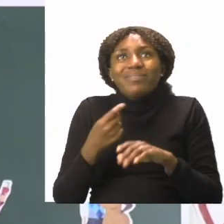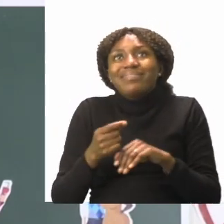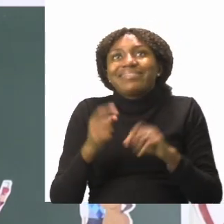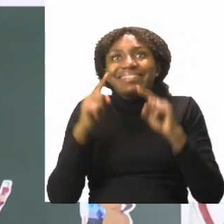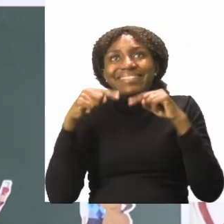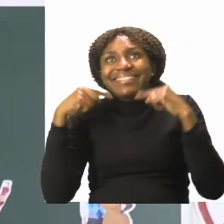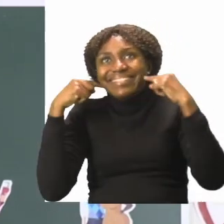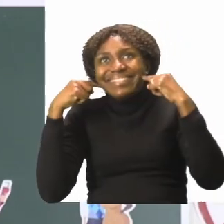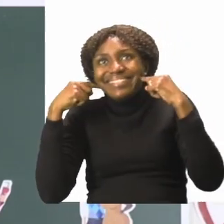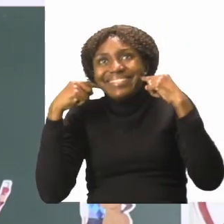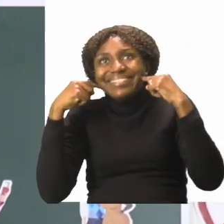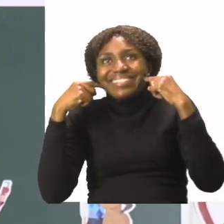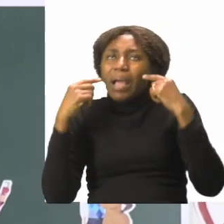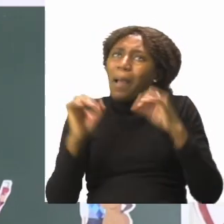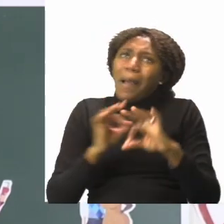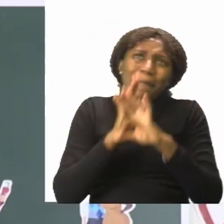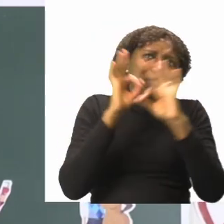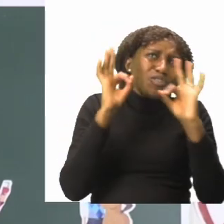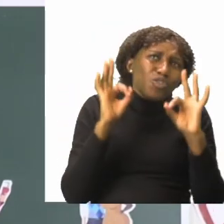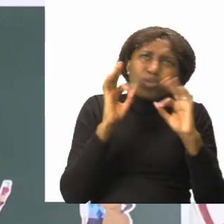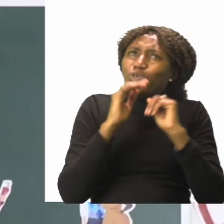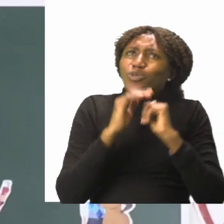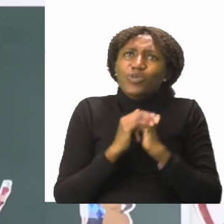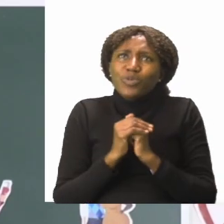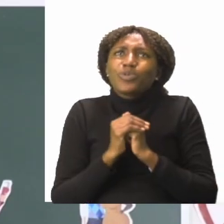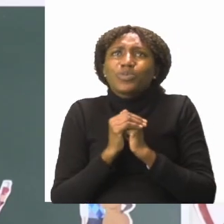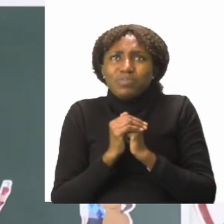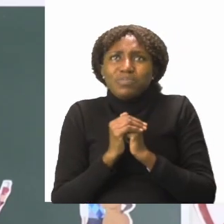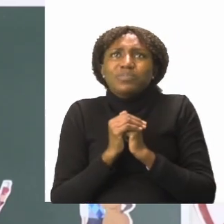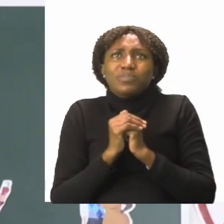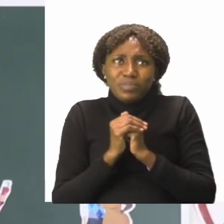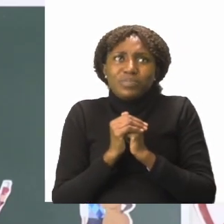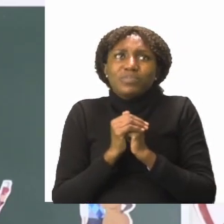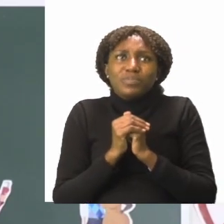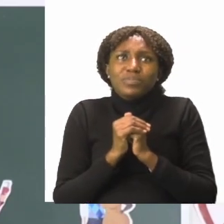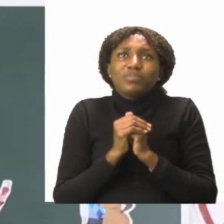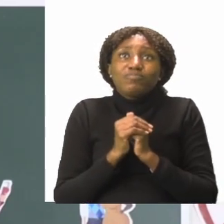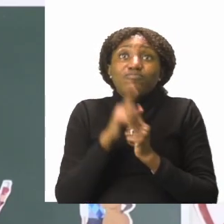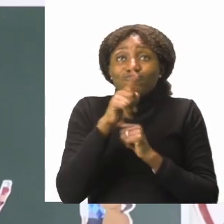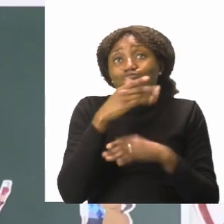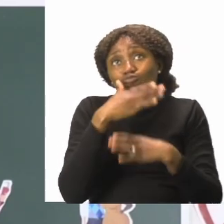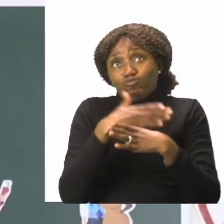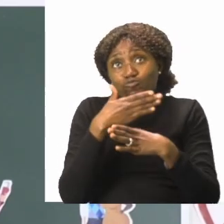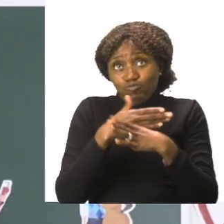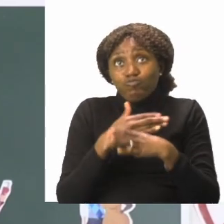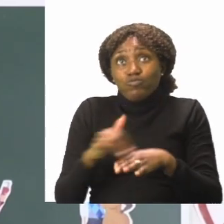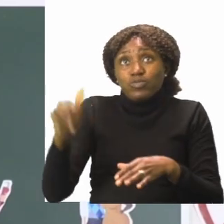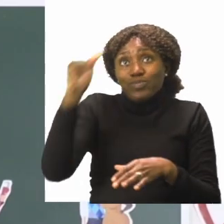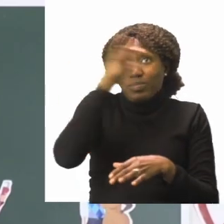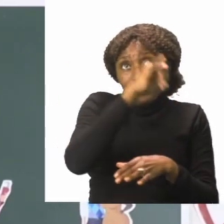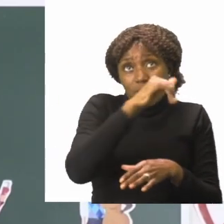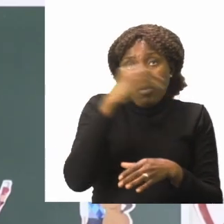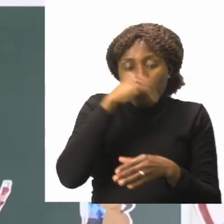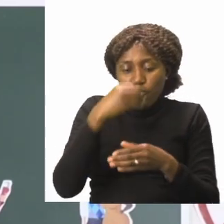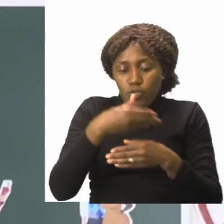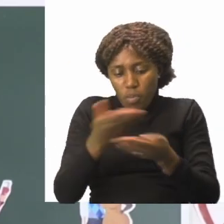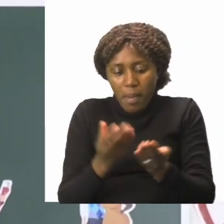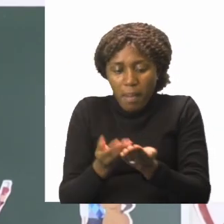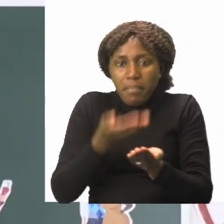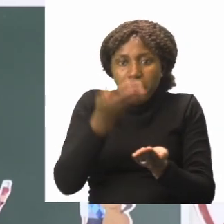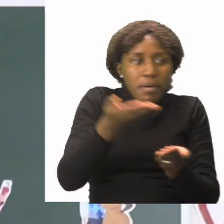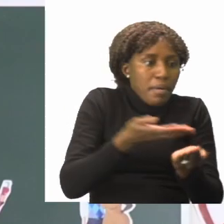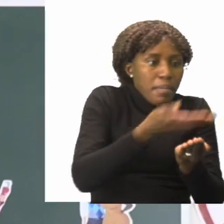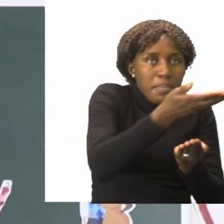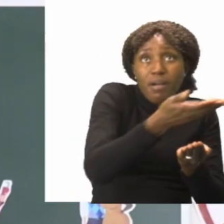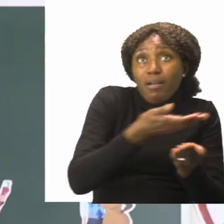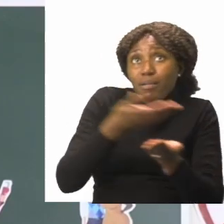handsome or beautiful. Those people are called air hostesses. Now, they're the people who also work with the